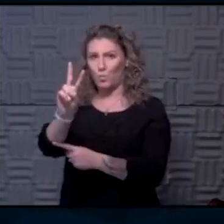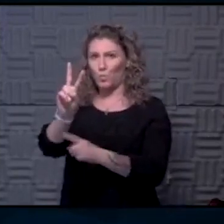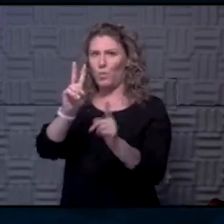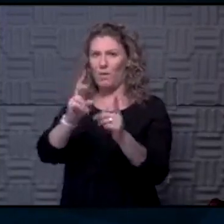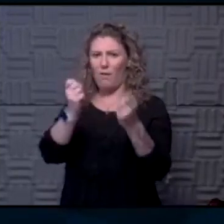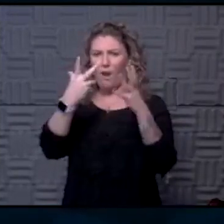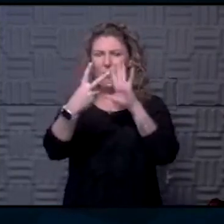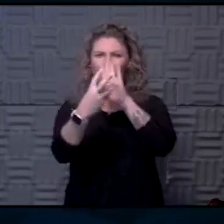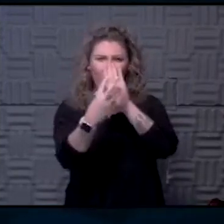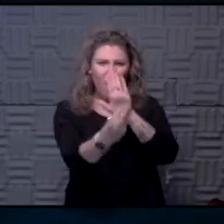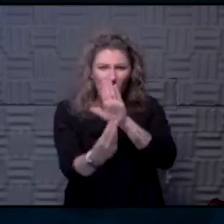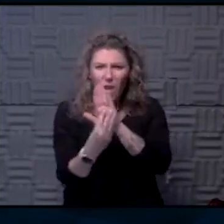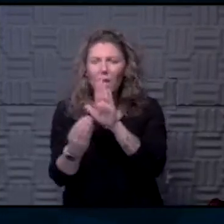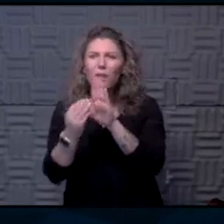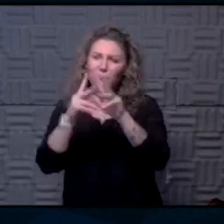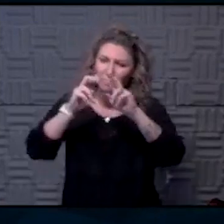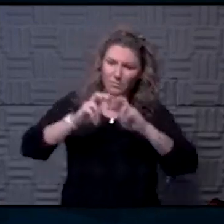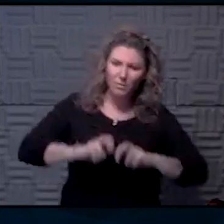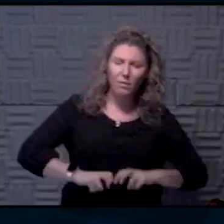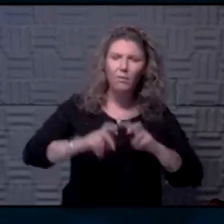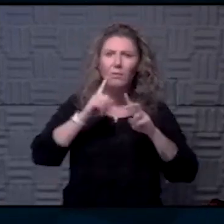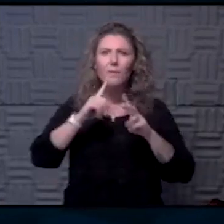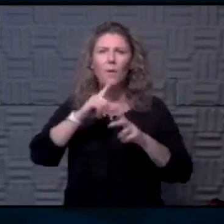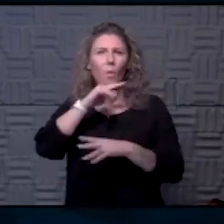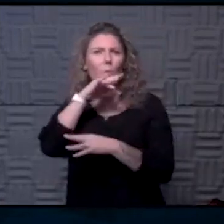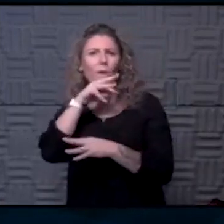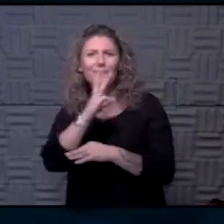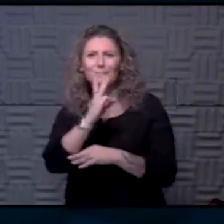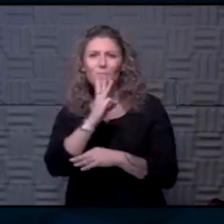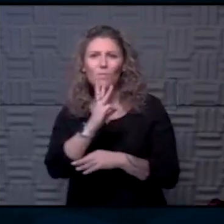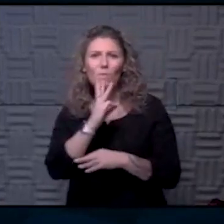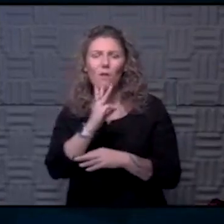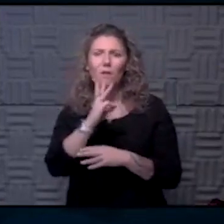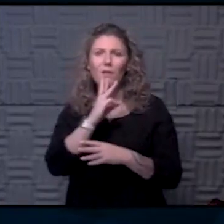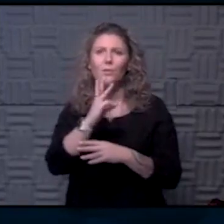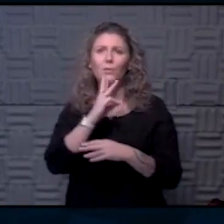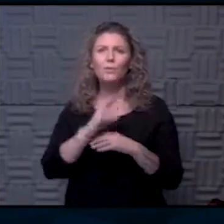a specified amount of wastewater